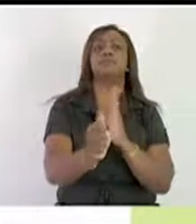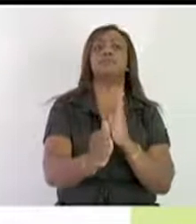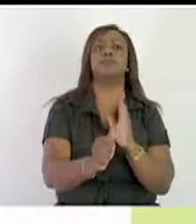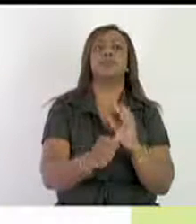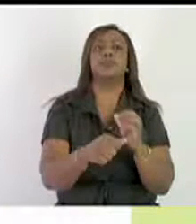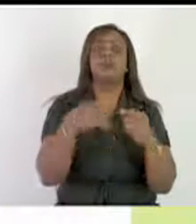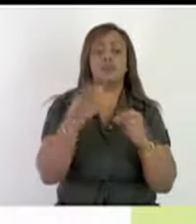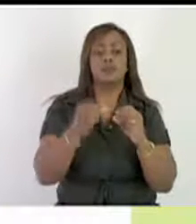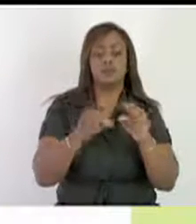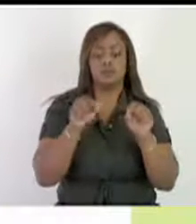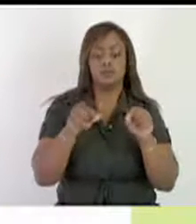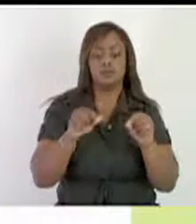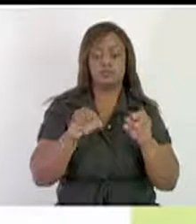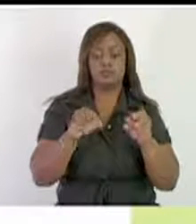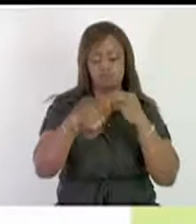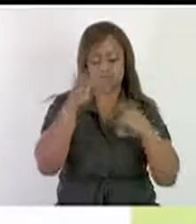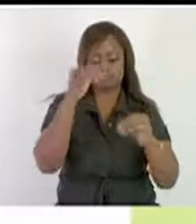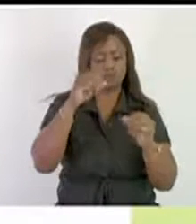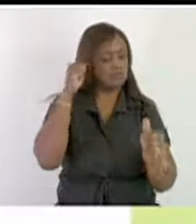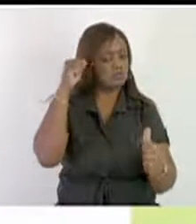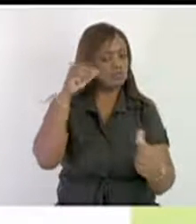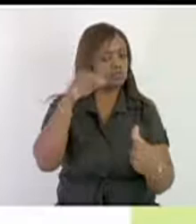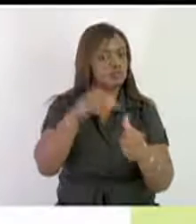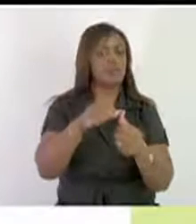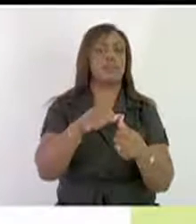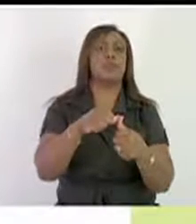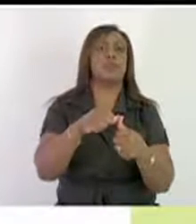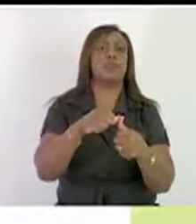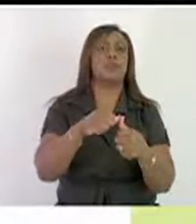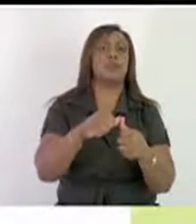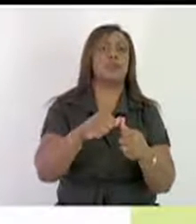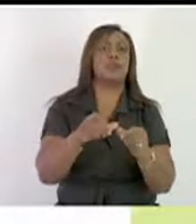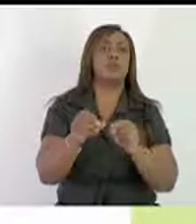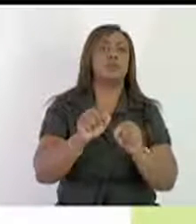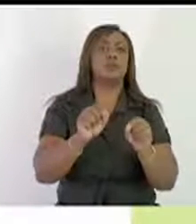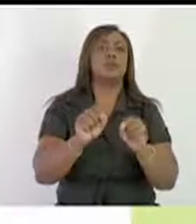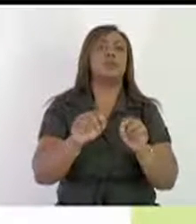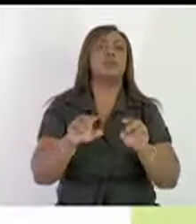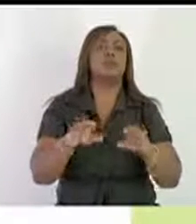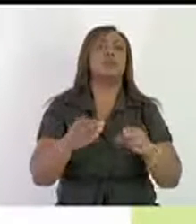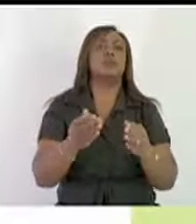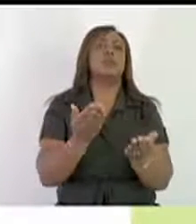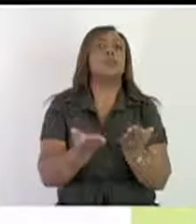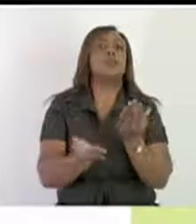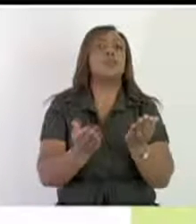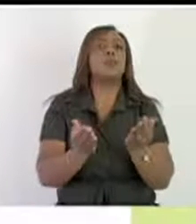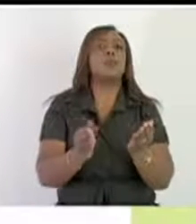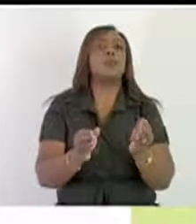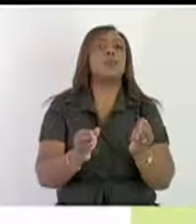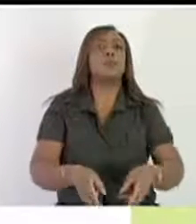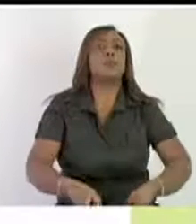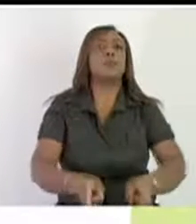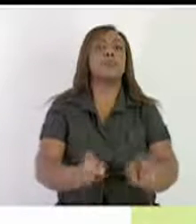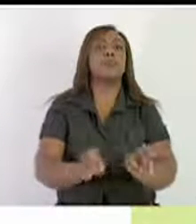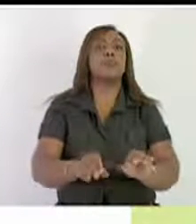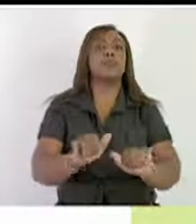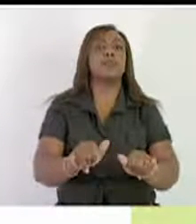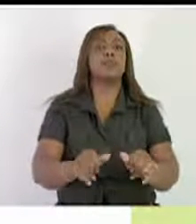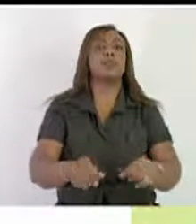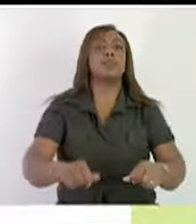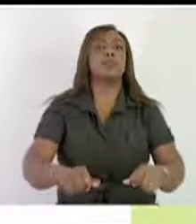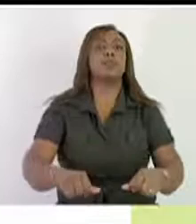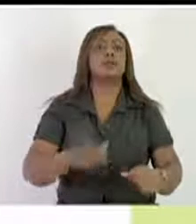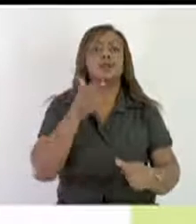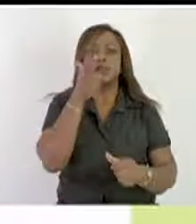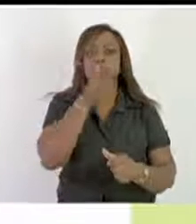lesson, you should be able to discuss and compare methods of maintaining sexual health. And you should be able